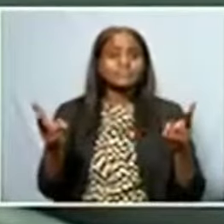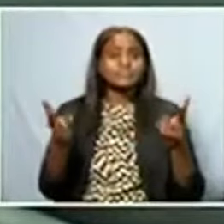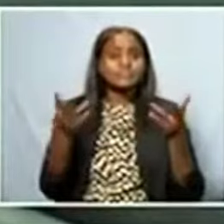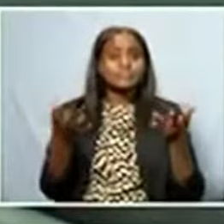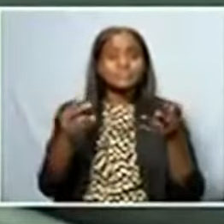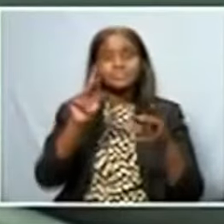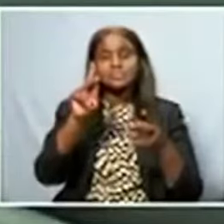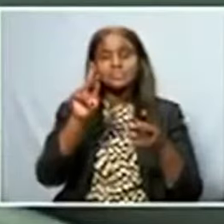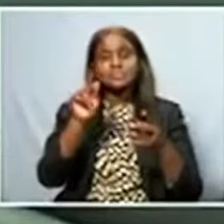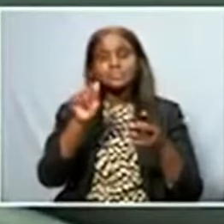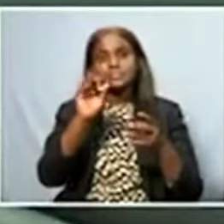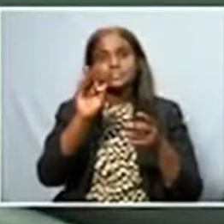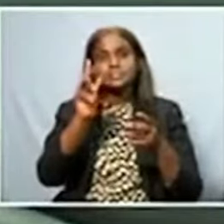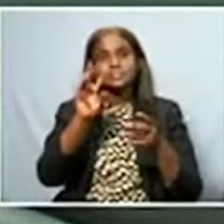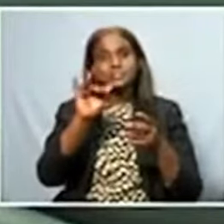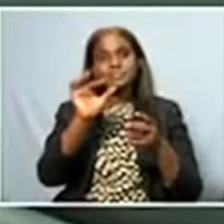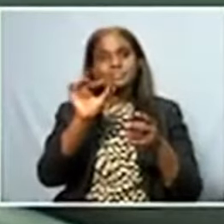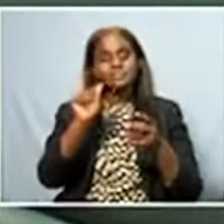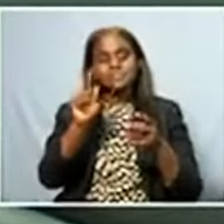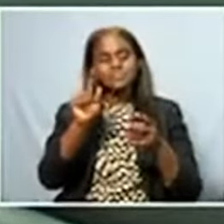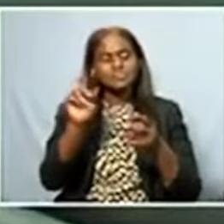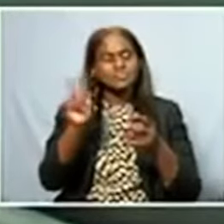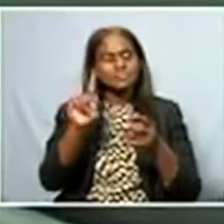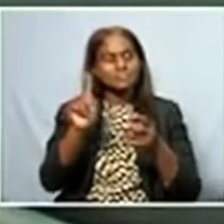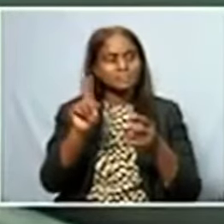Mr. Kafwaya,